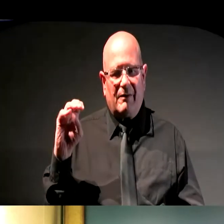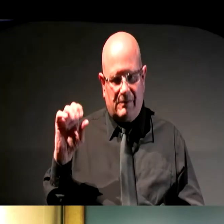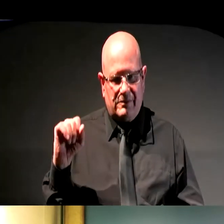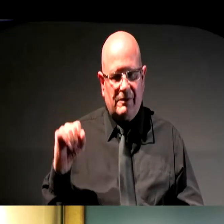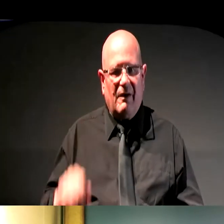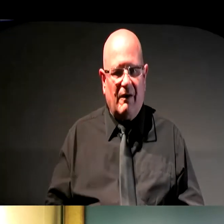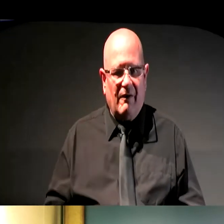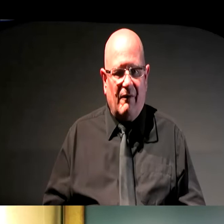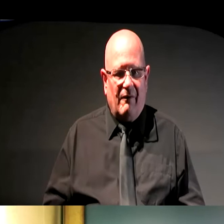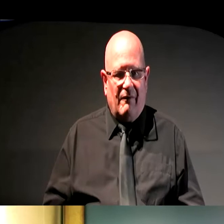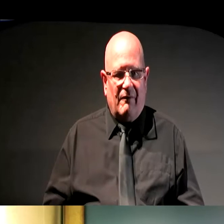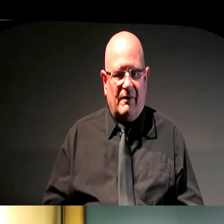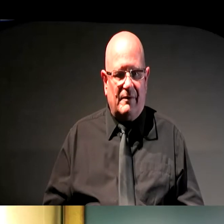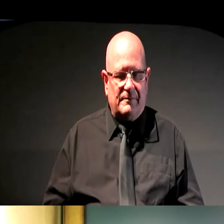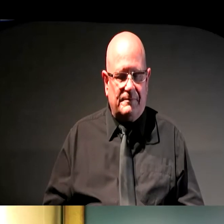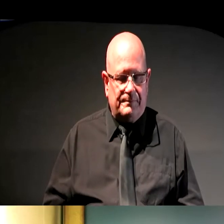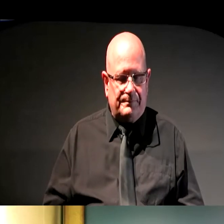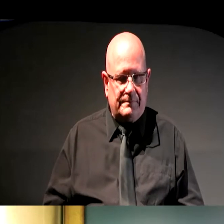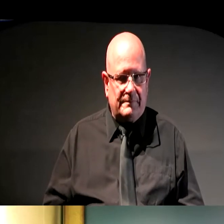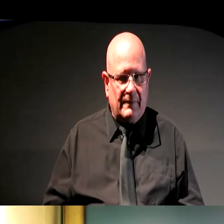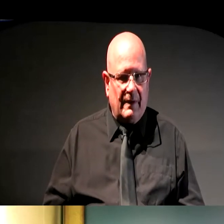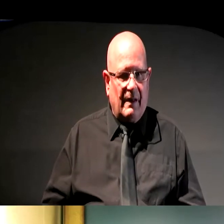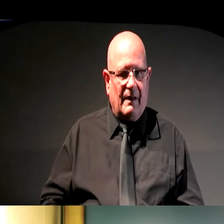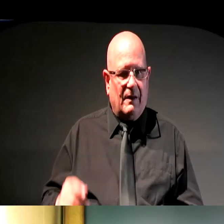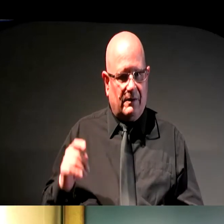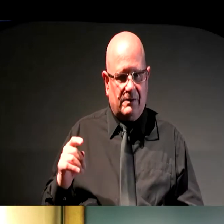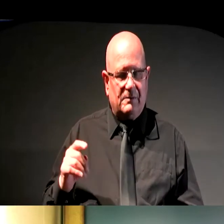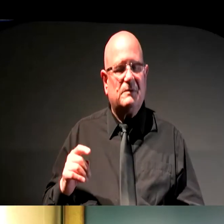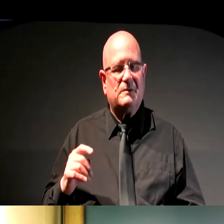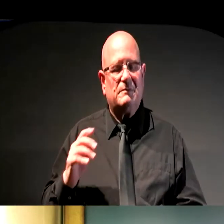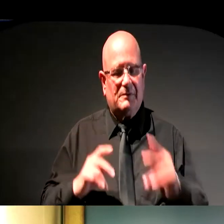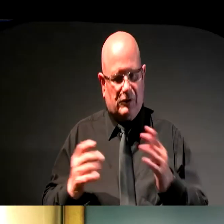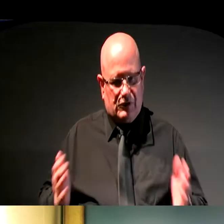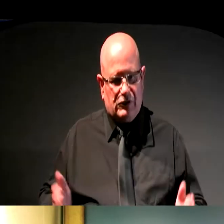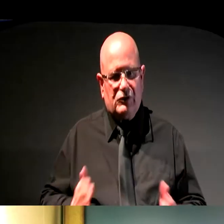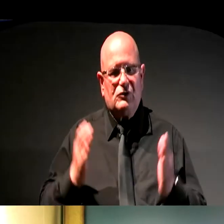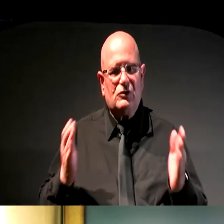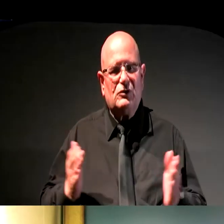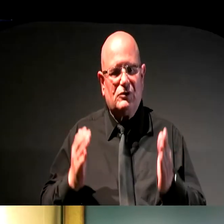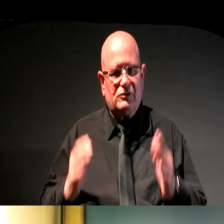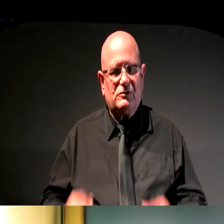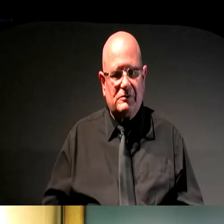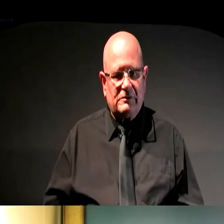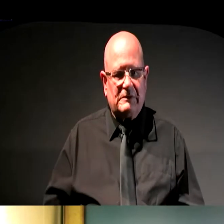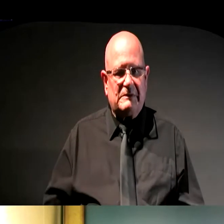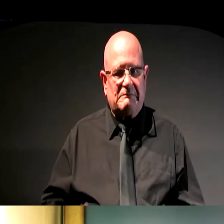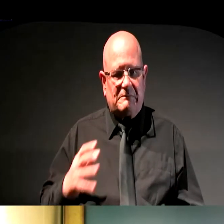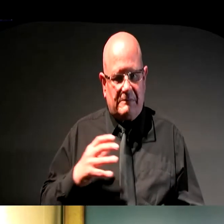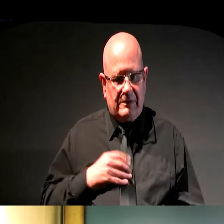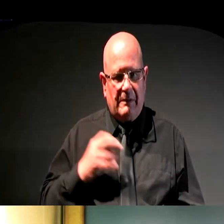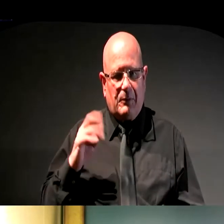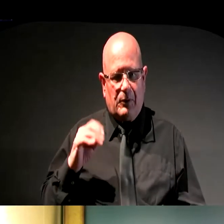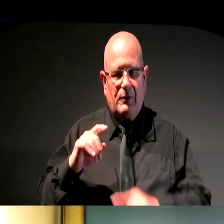like me, it's the fact that everyone is almost encouraged to embrace their neurodiversity that makes me